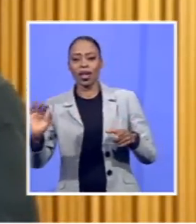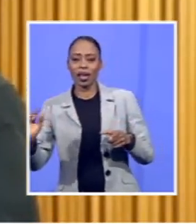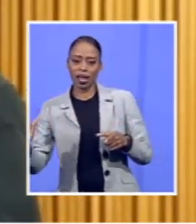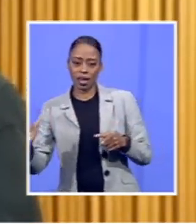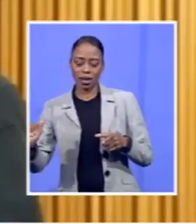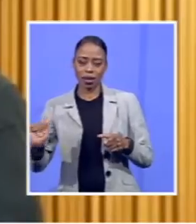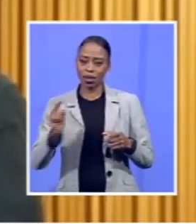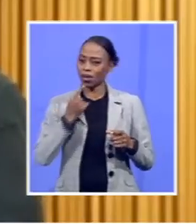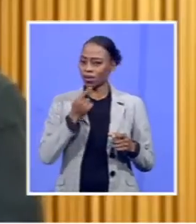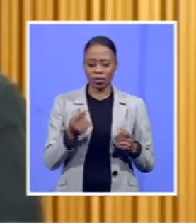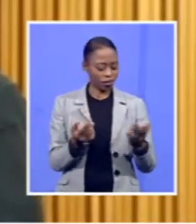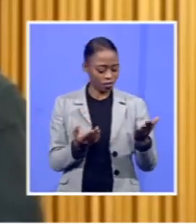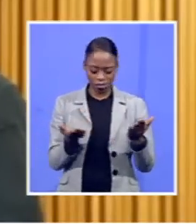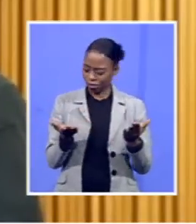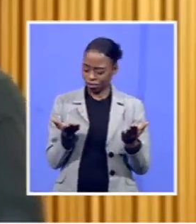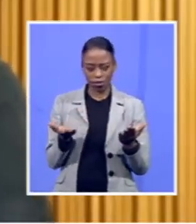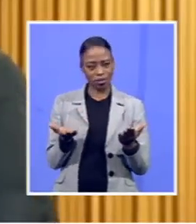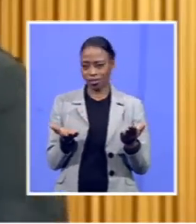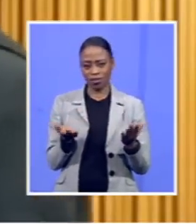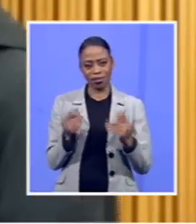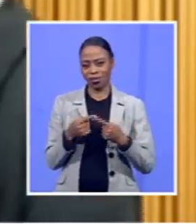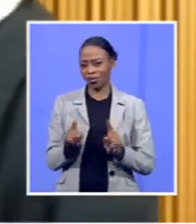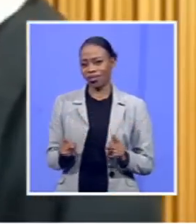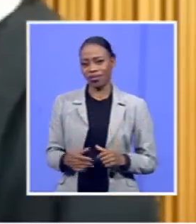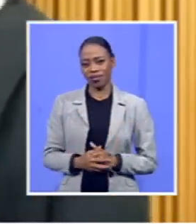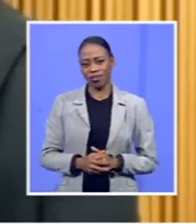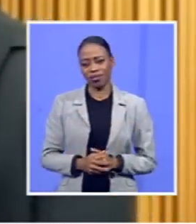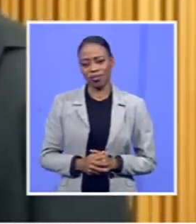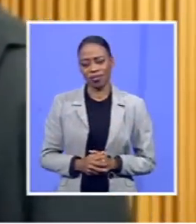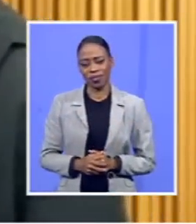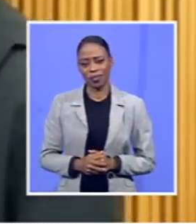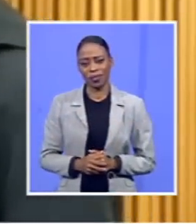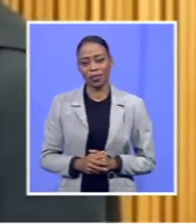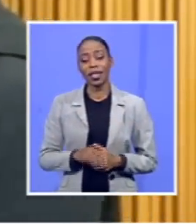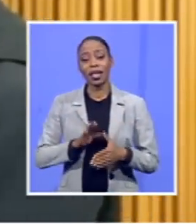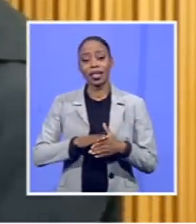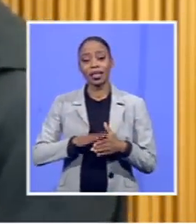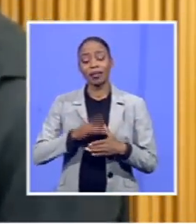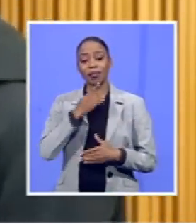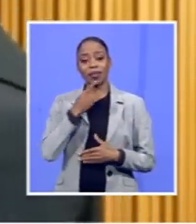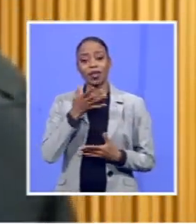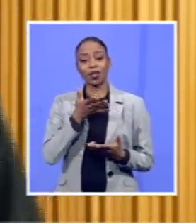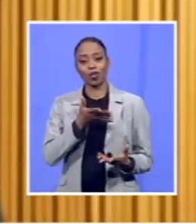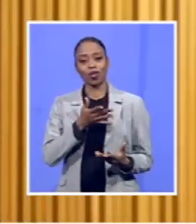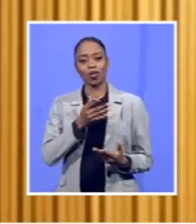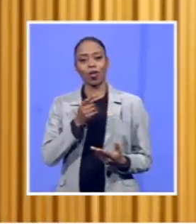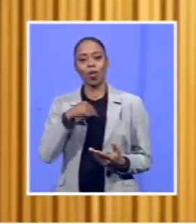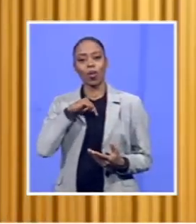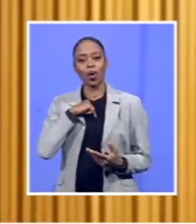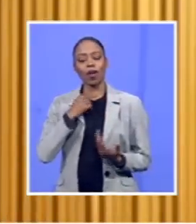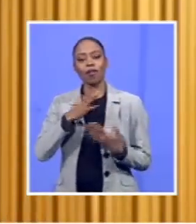now that that might not even be the case. And that is why, my lords, we went